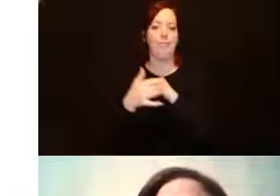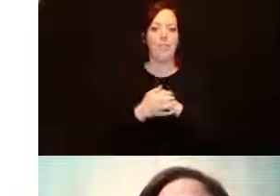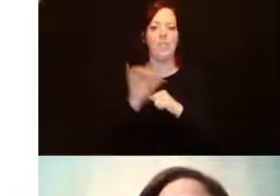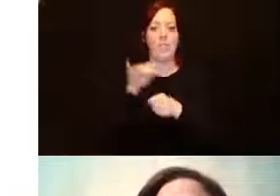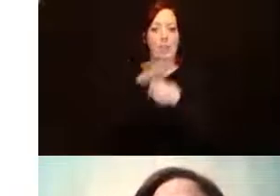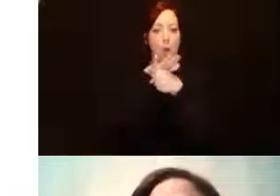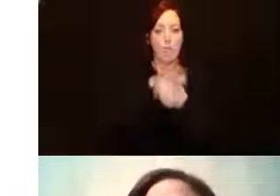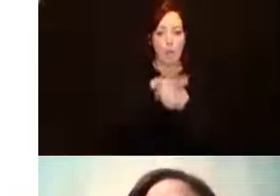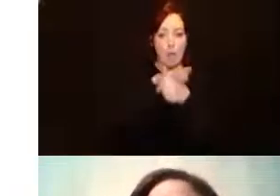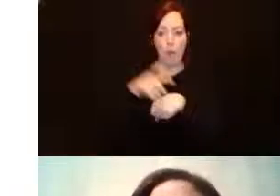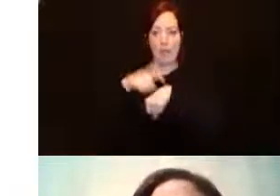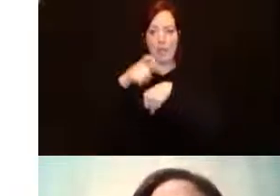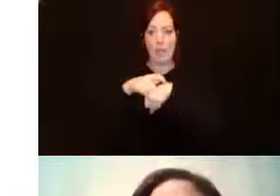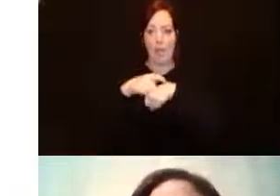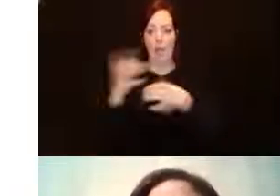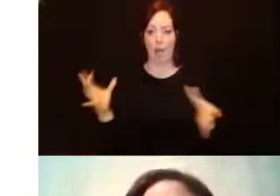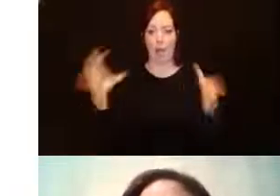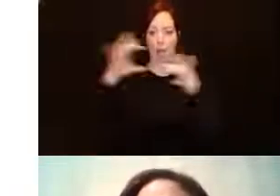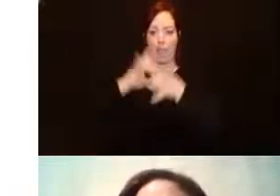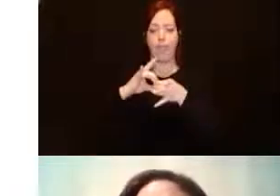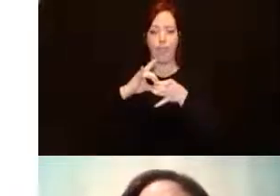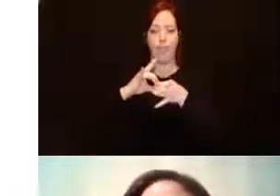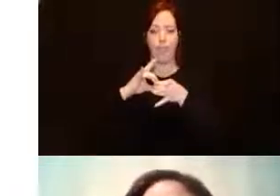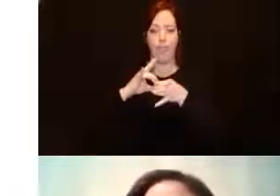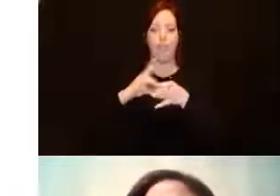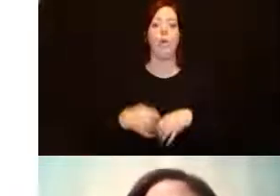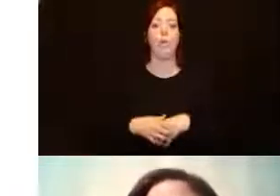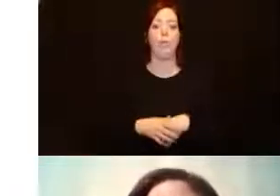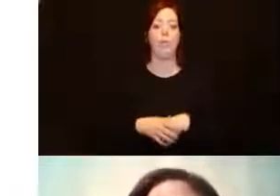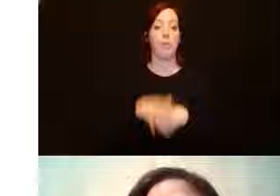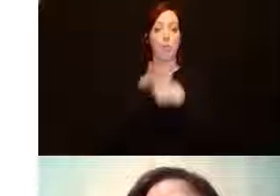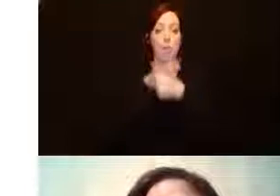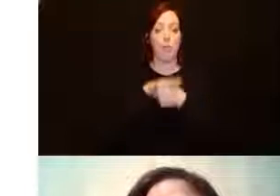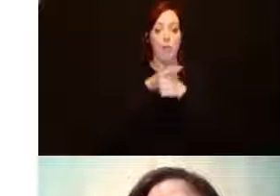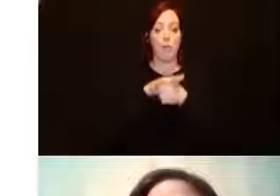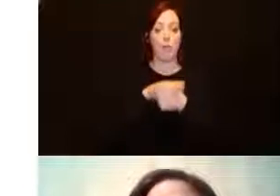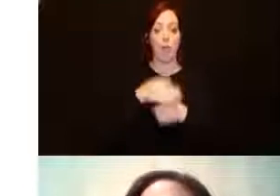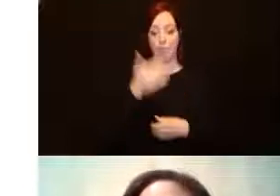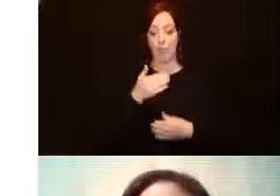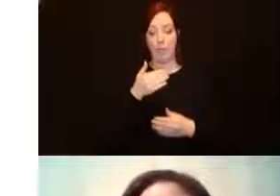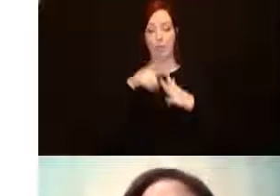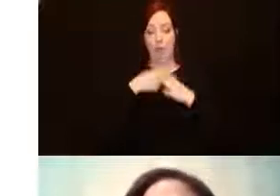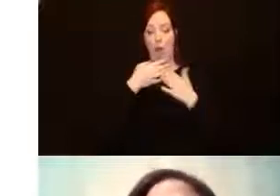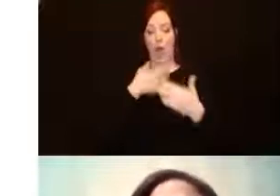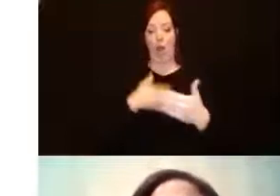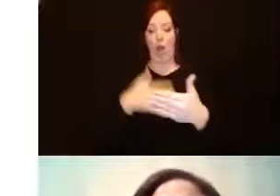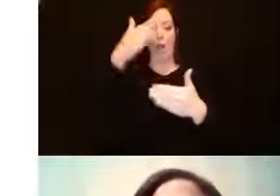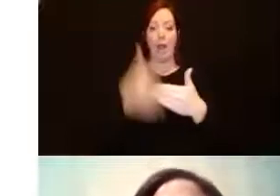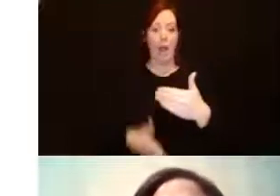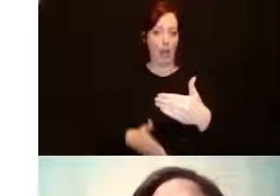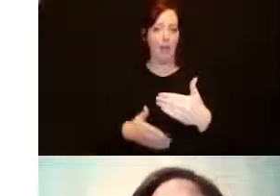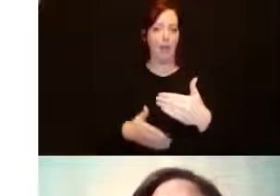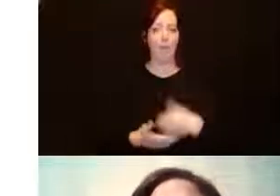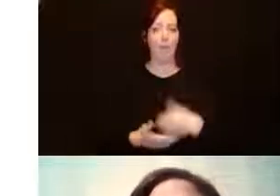the time limit in the through the period that you're hearing the music or the sound. And